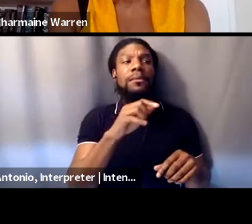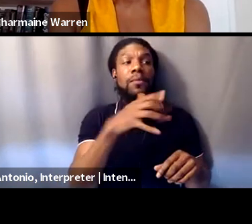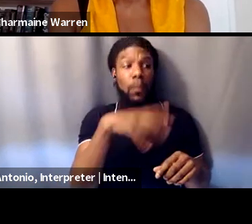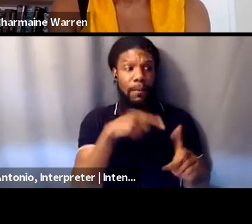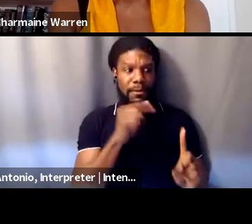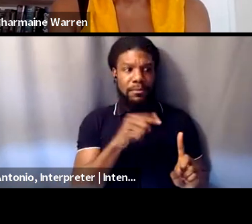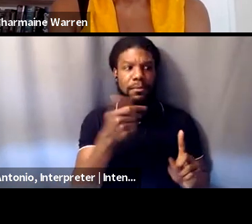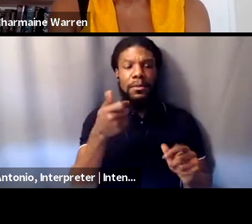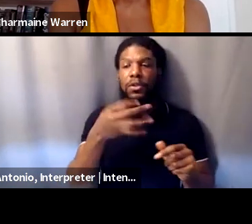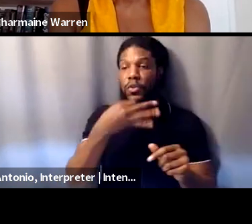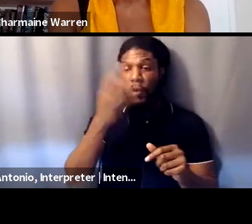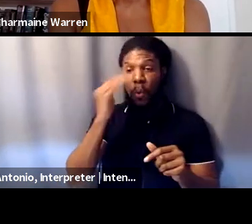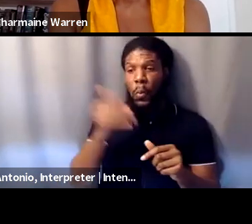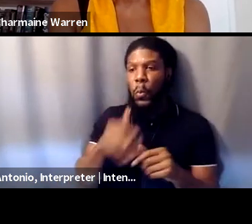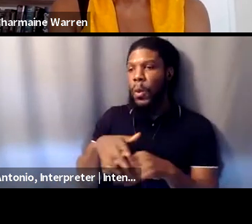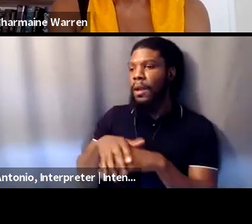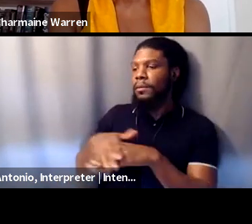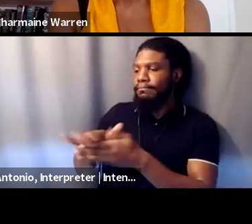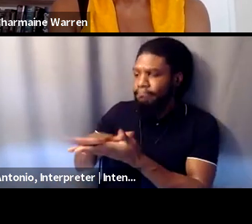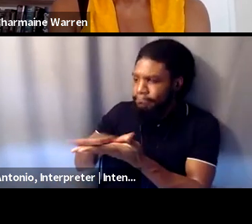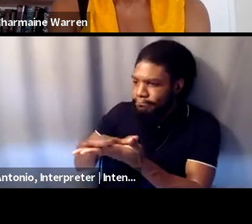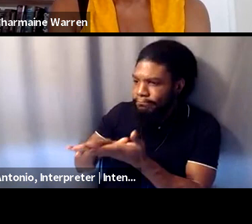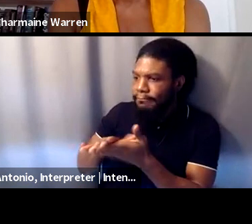this text and it's all about